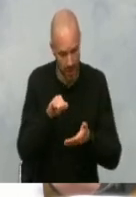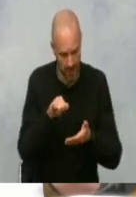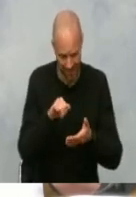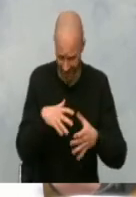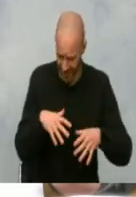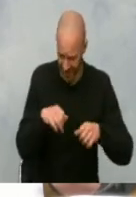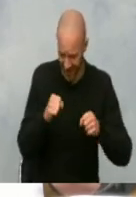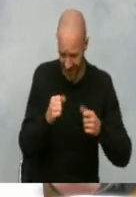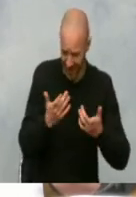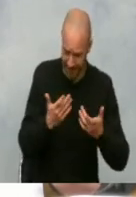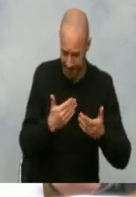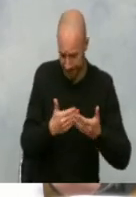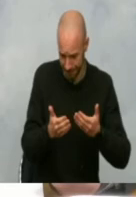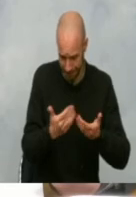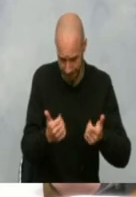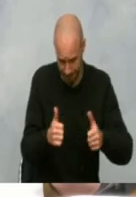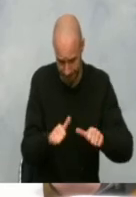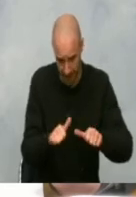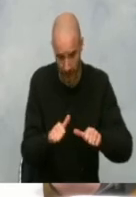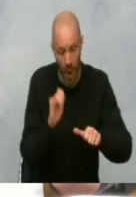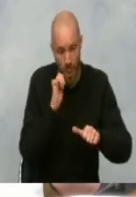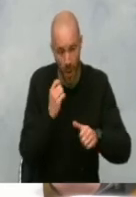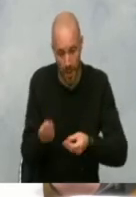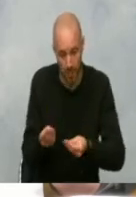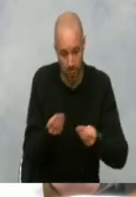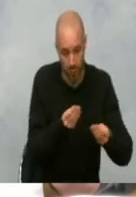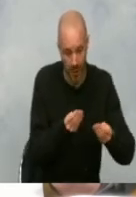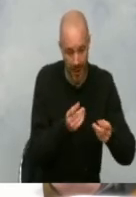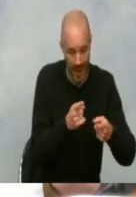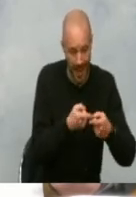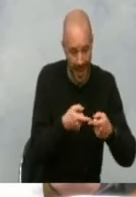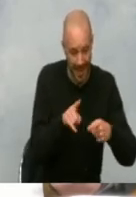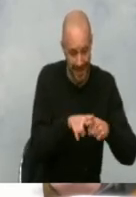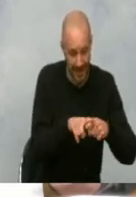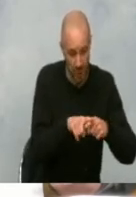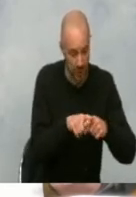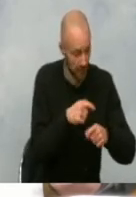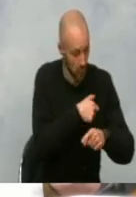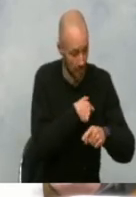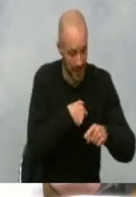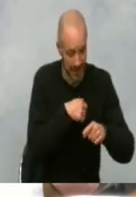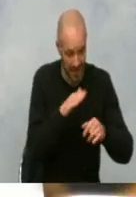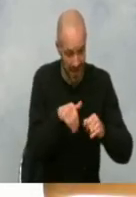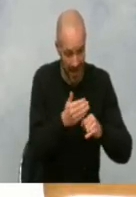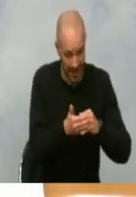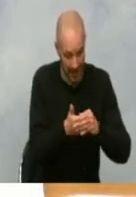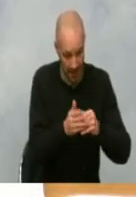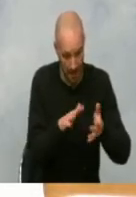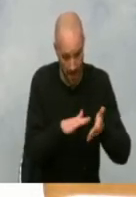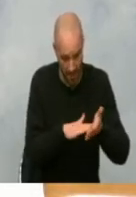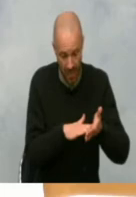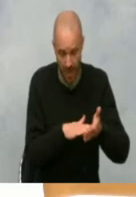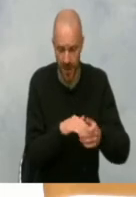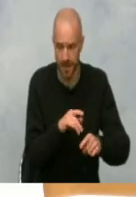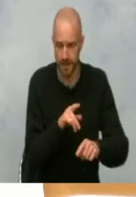bring that to the Executive Committee at the beginning of next month. Right, so that's one thing that's yet to be concluded. That